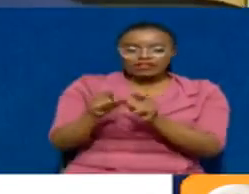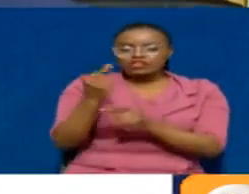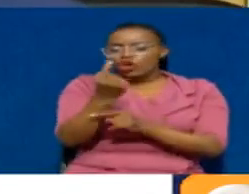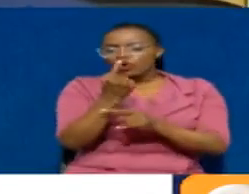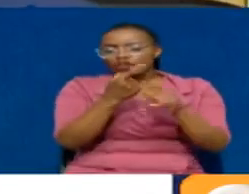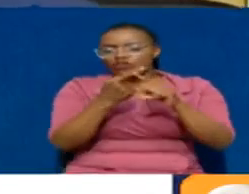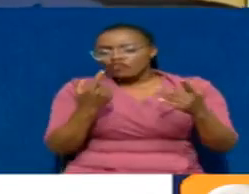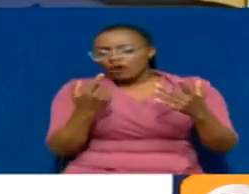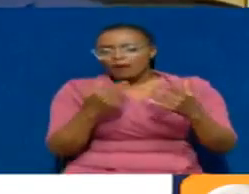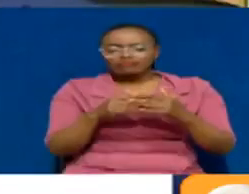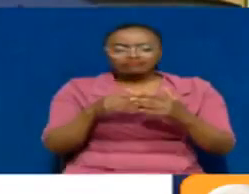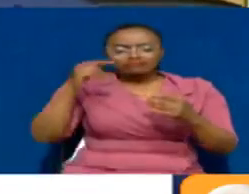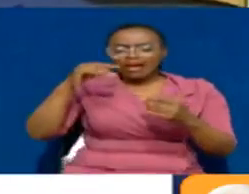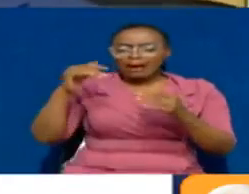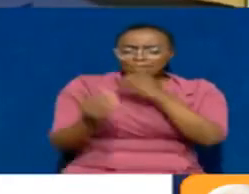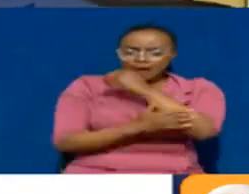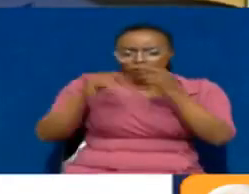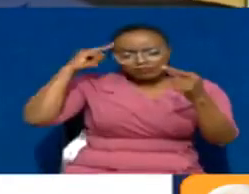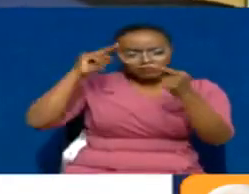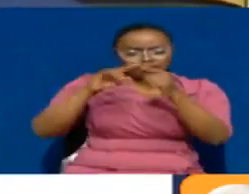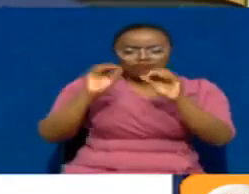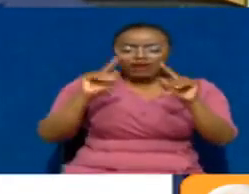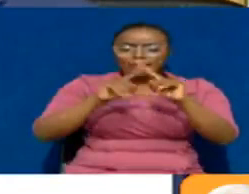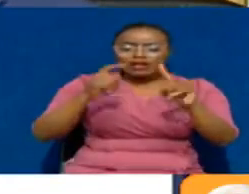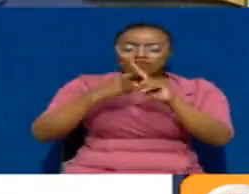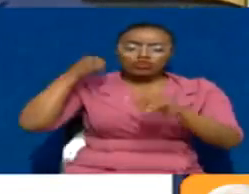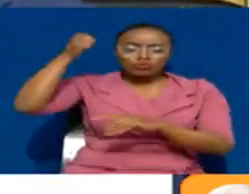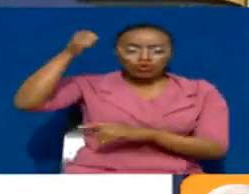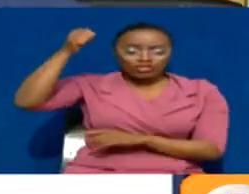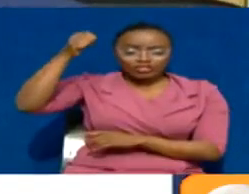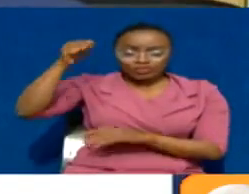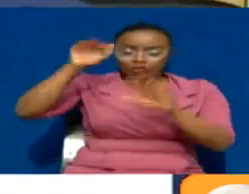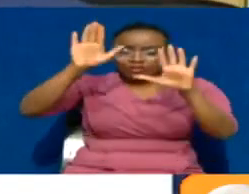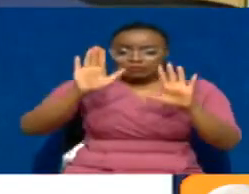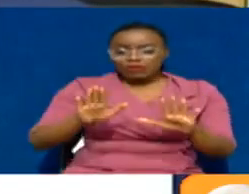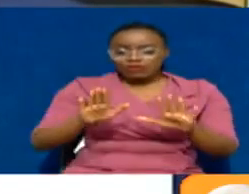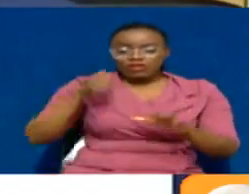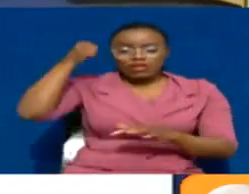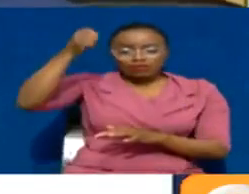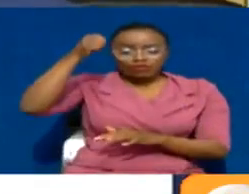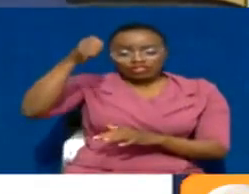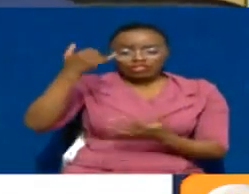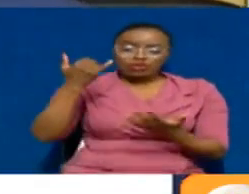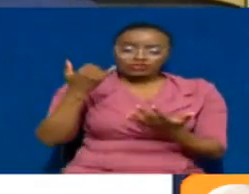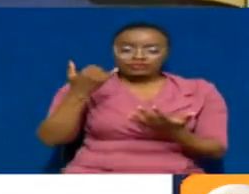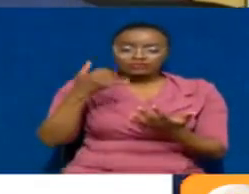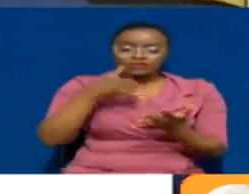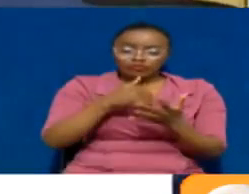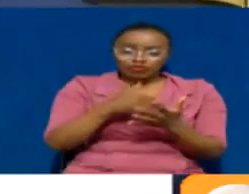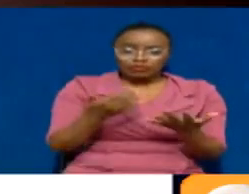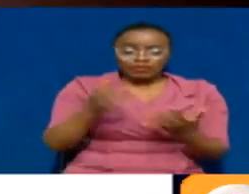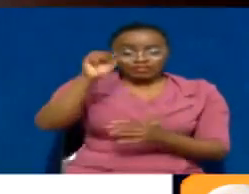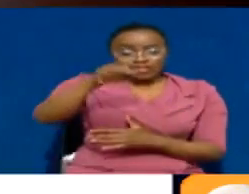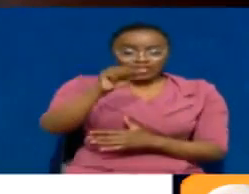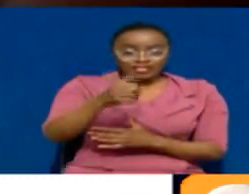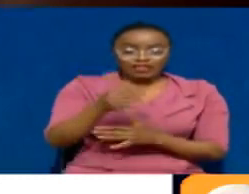malice. It can be betrayal to political necessity, political considerations.